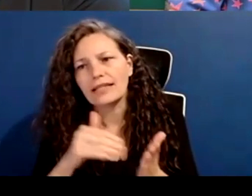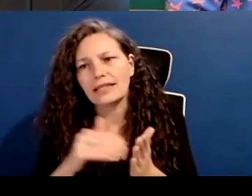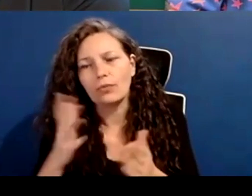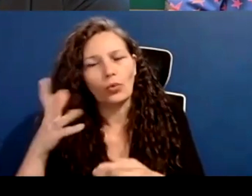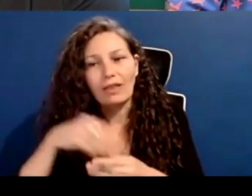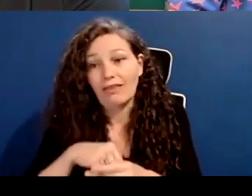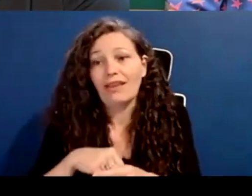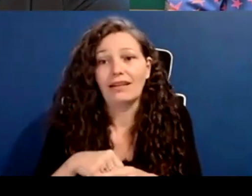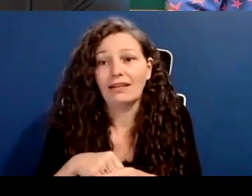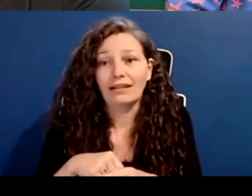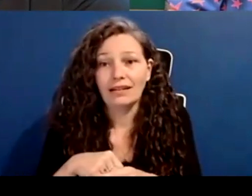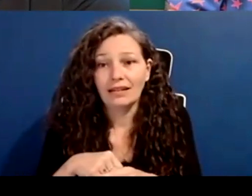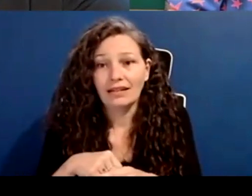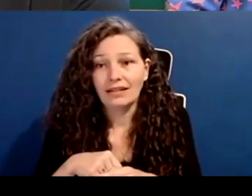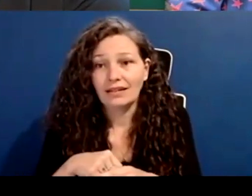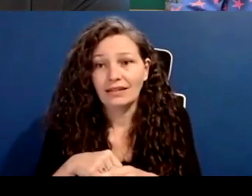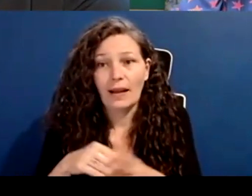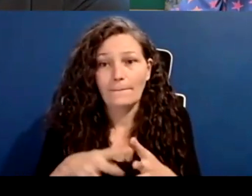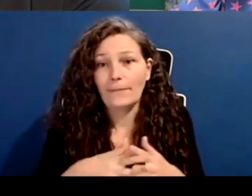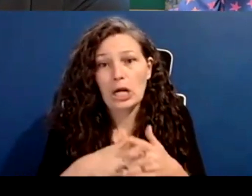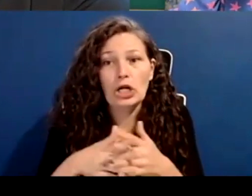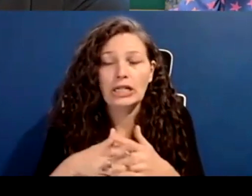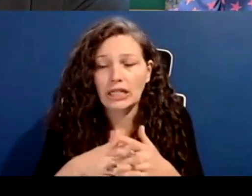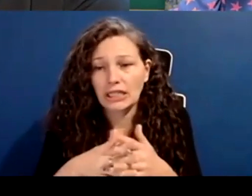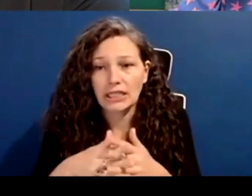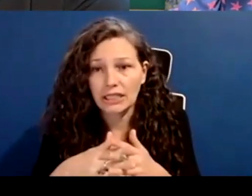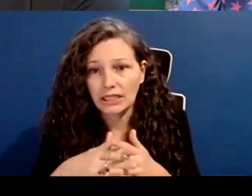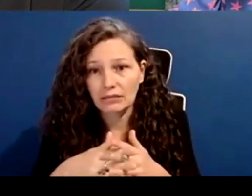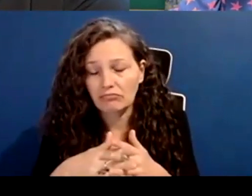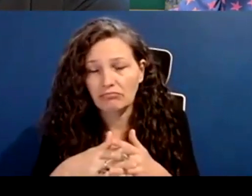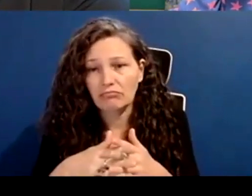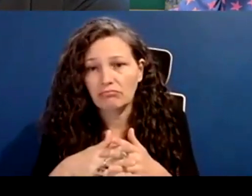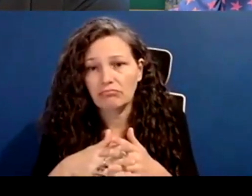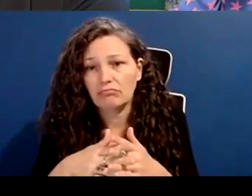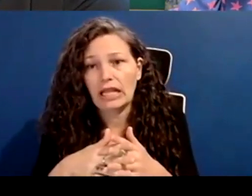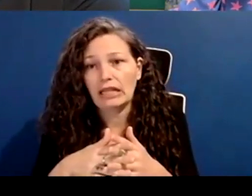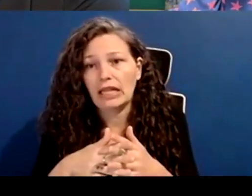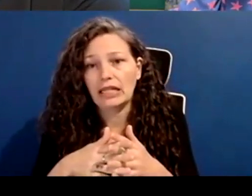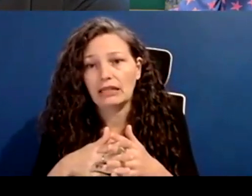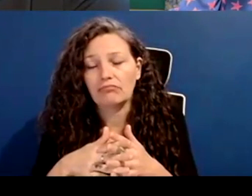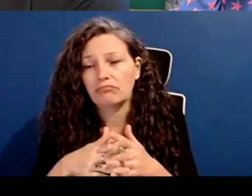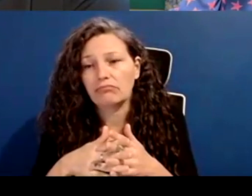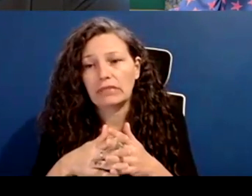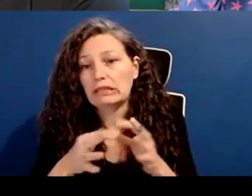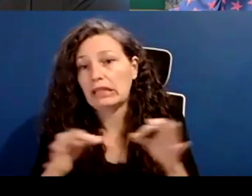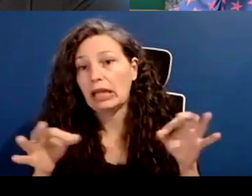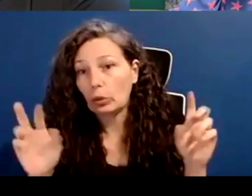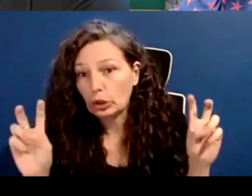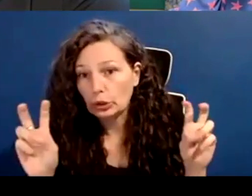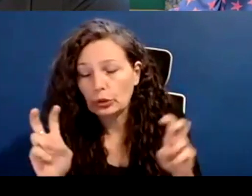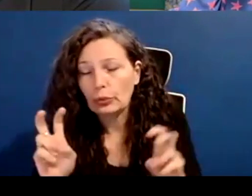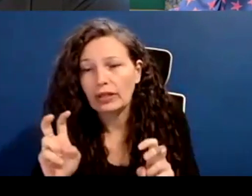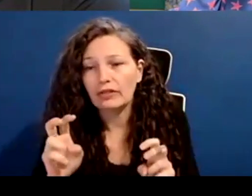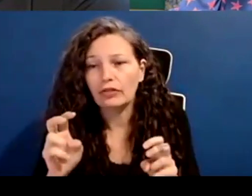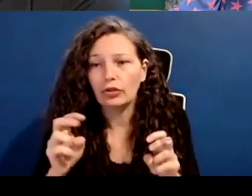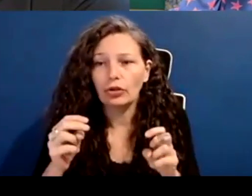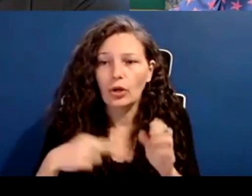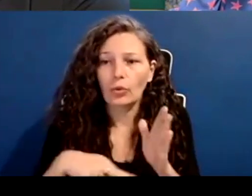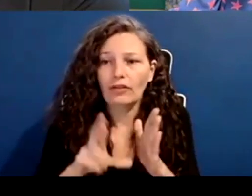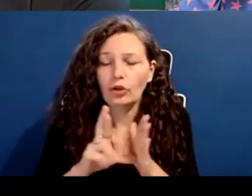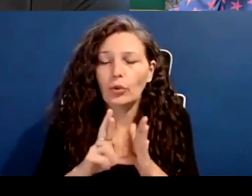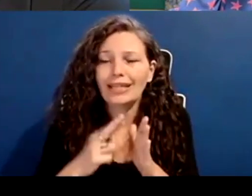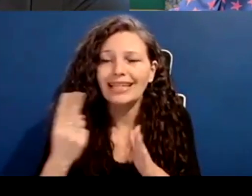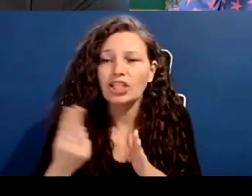is validity to that. But I began to question, through looking at historical documents, what was